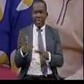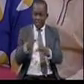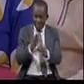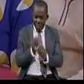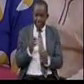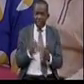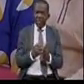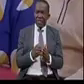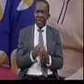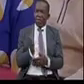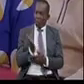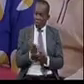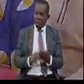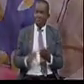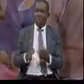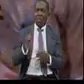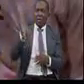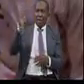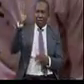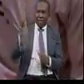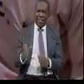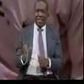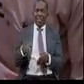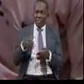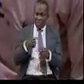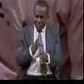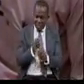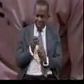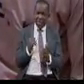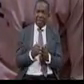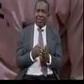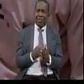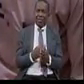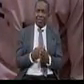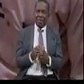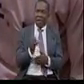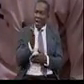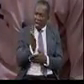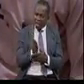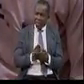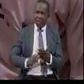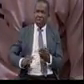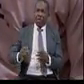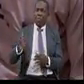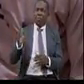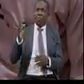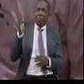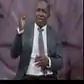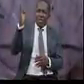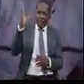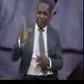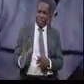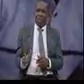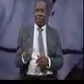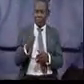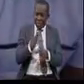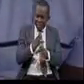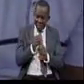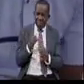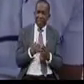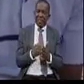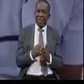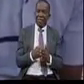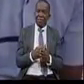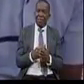gives some evangelists, receive. He gives some pastors, receive.